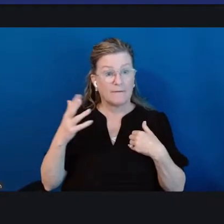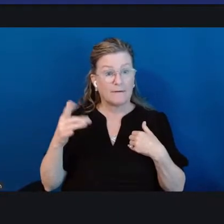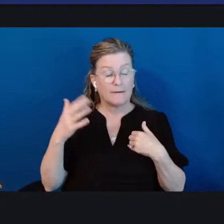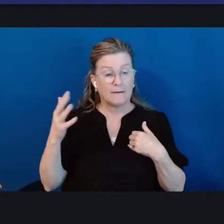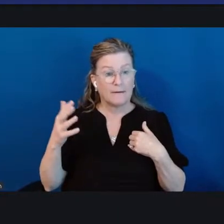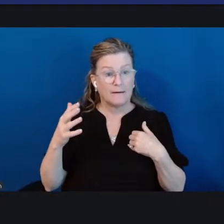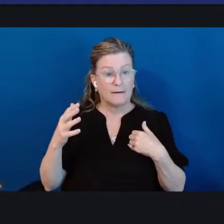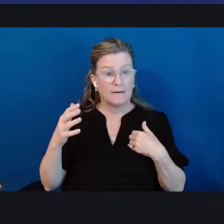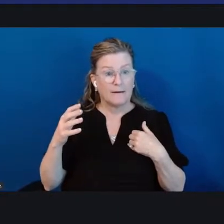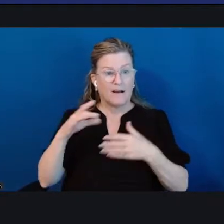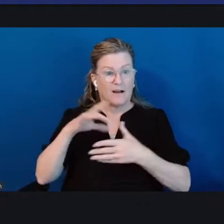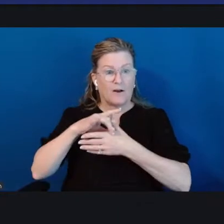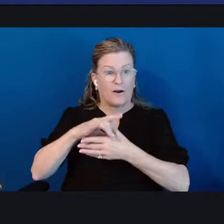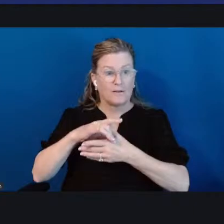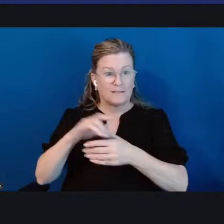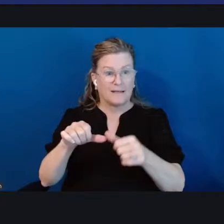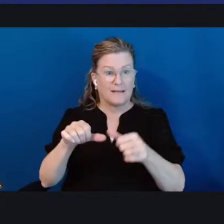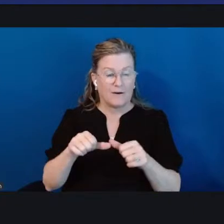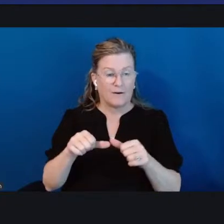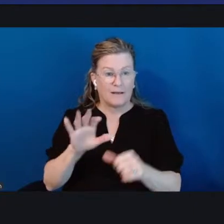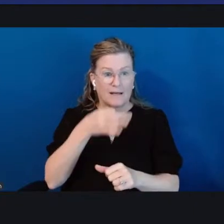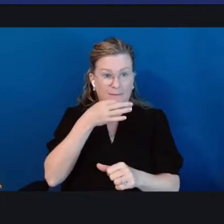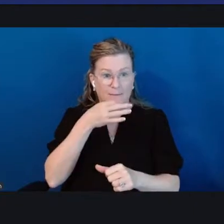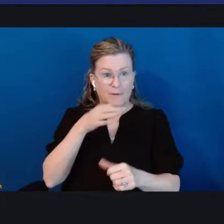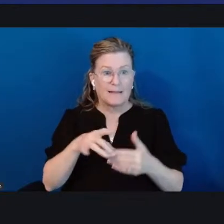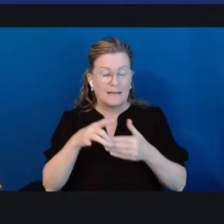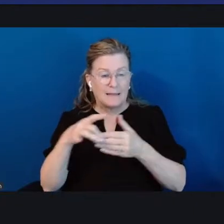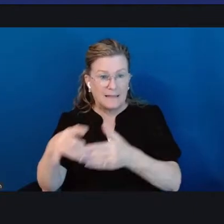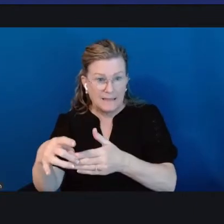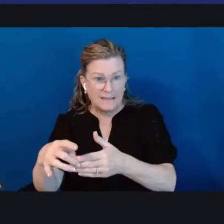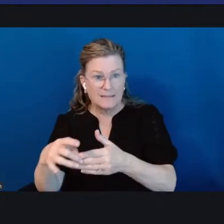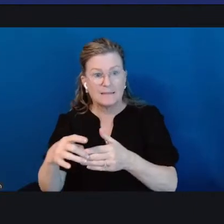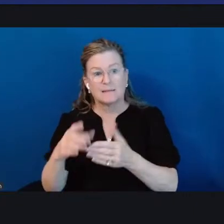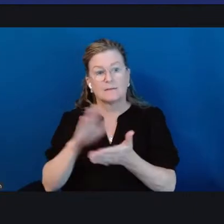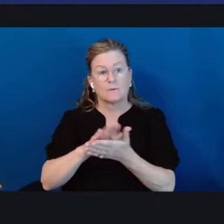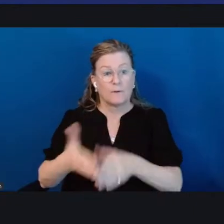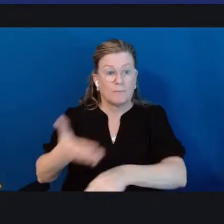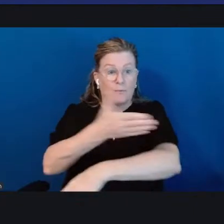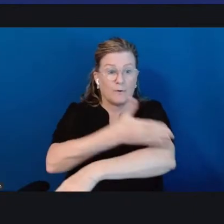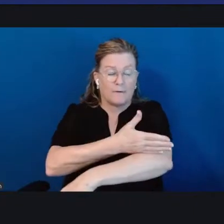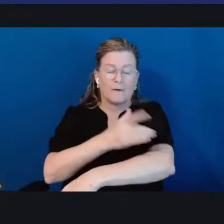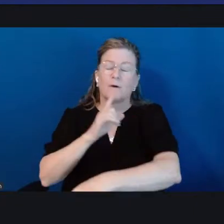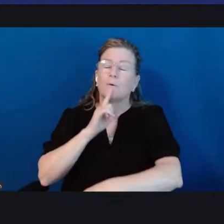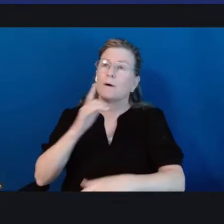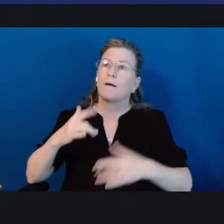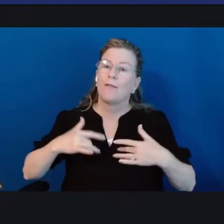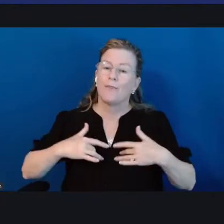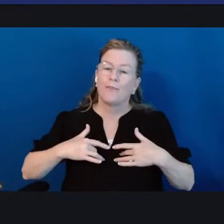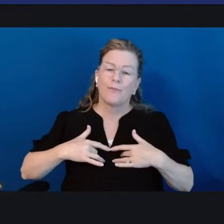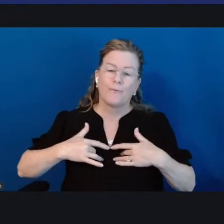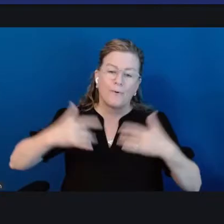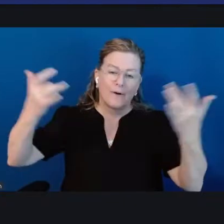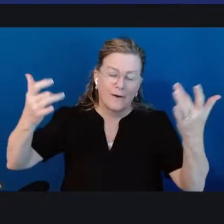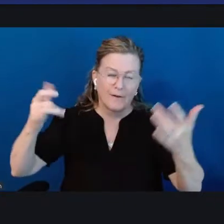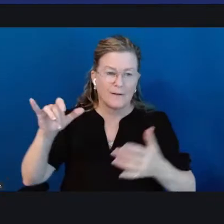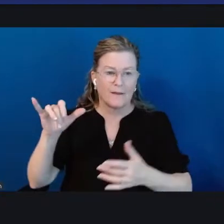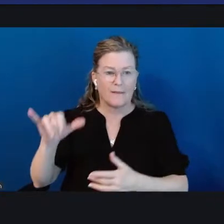a content area expert that leads and guides school improvement, and we're really thrilled that